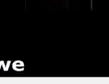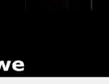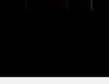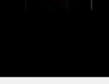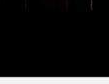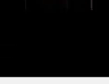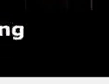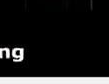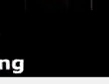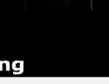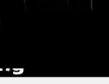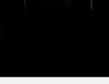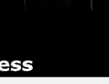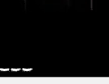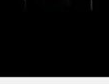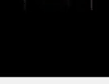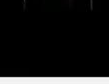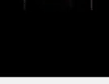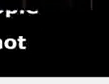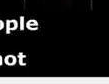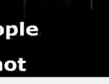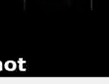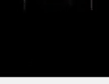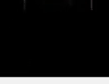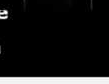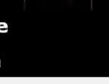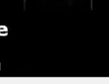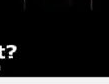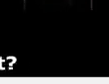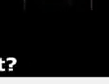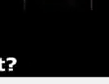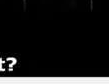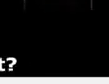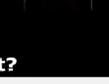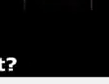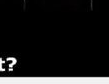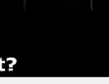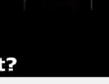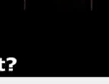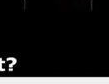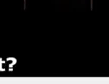They can say it all sounds foolish.